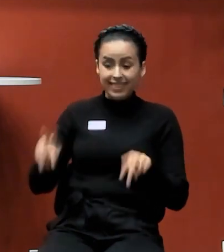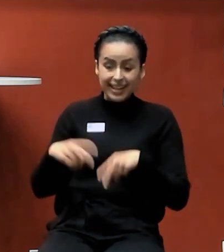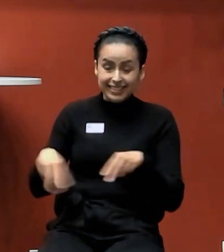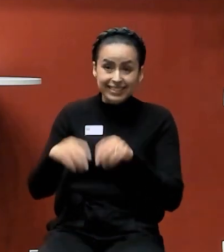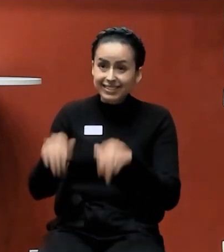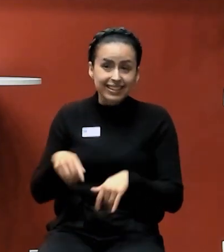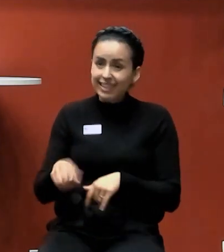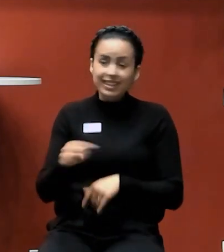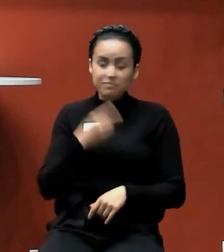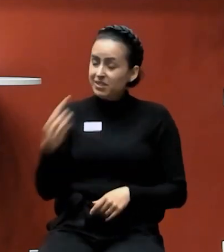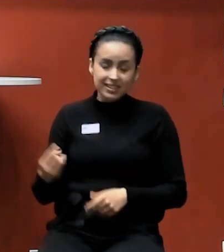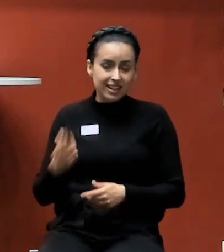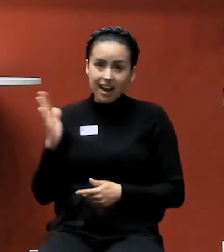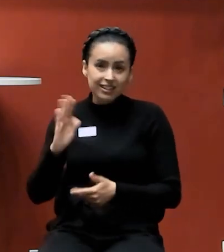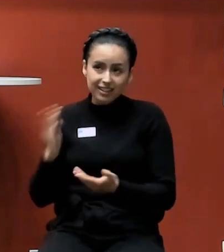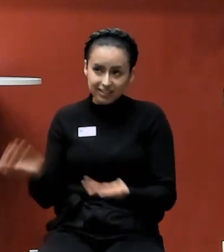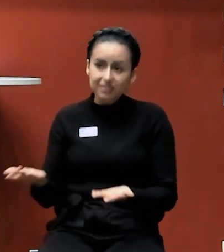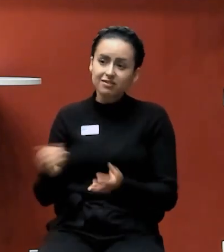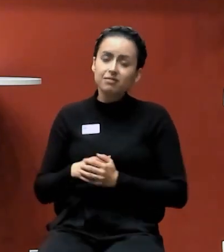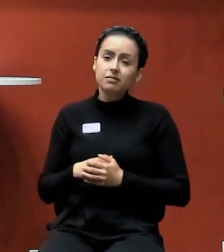long time, if you look at it.